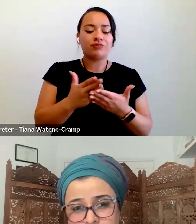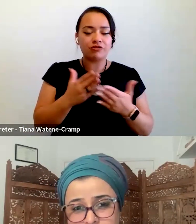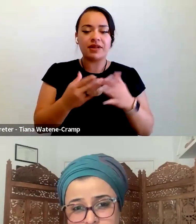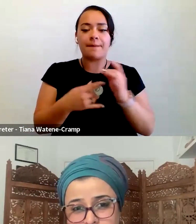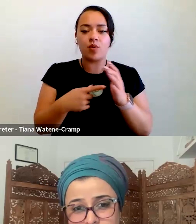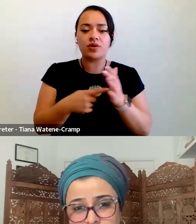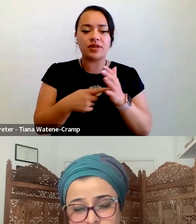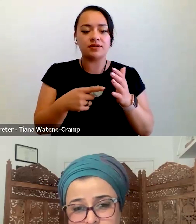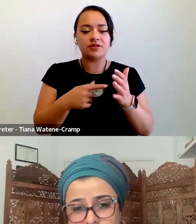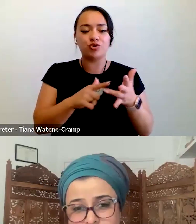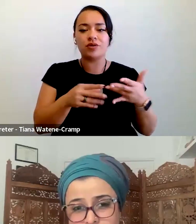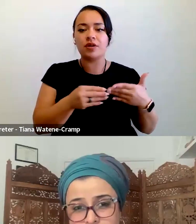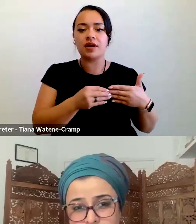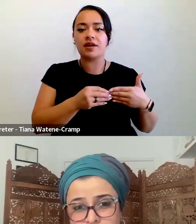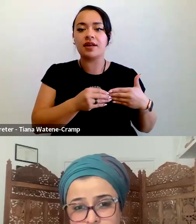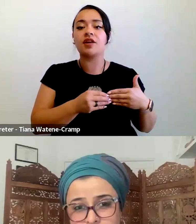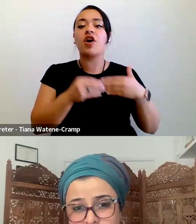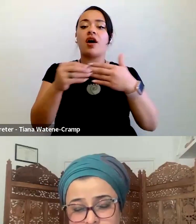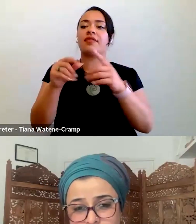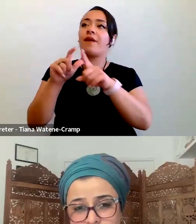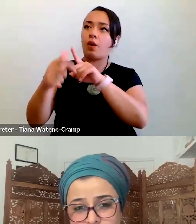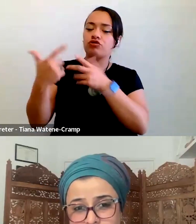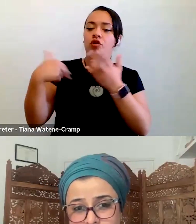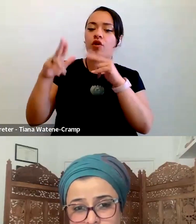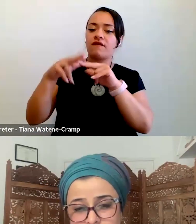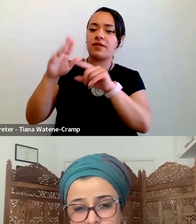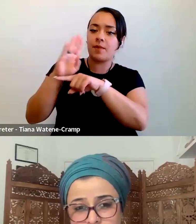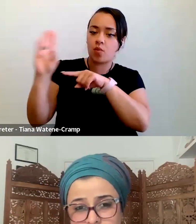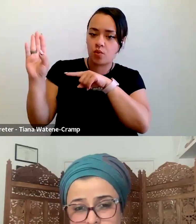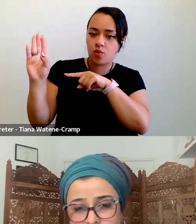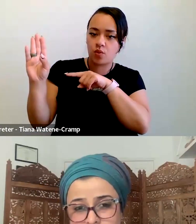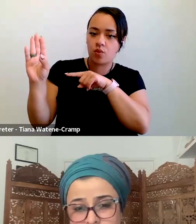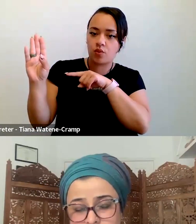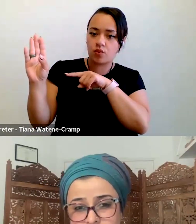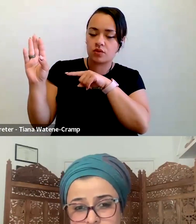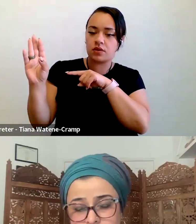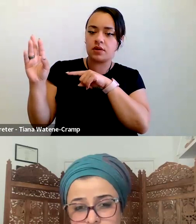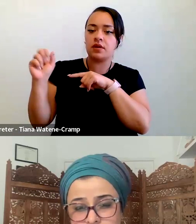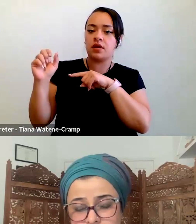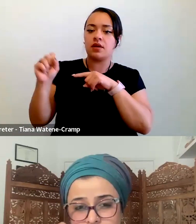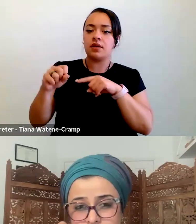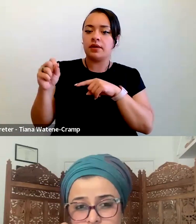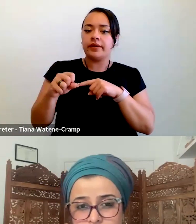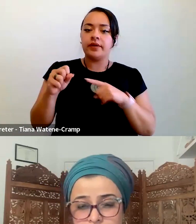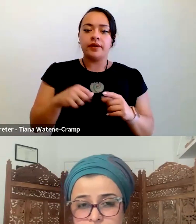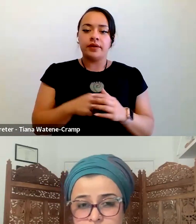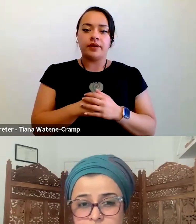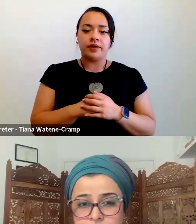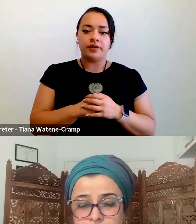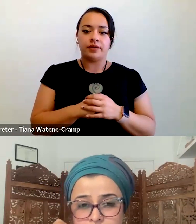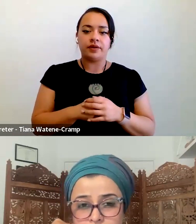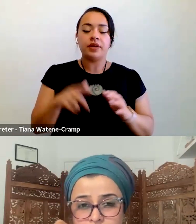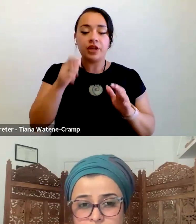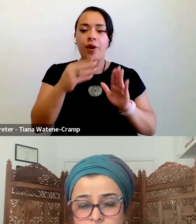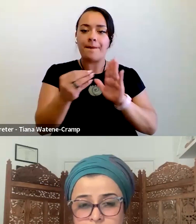in guiding the culture of the board, but increasingly as well, and I keep coming back to this, the new, you know, policies that have been